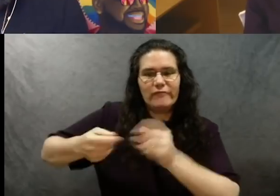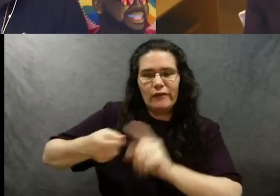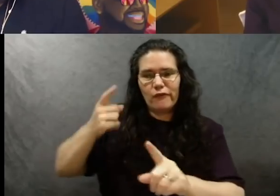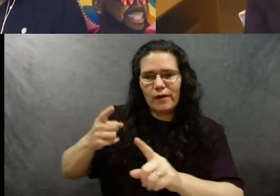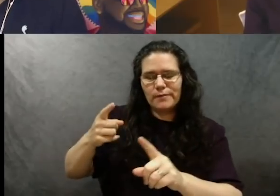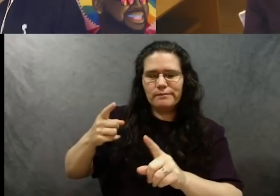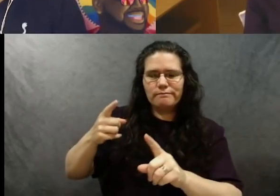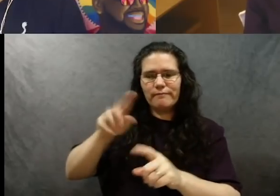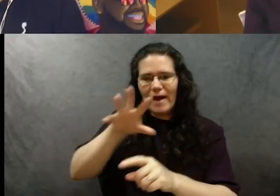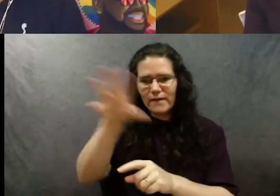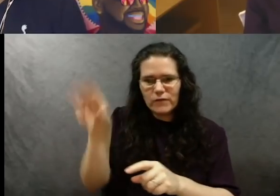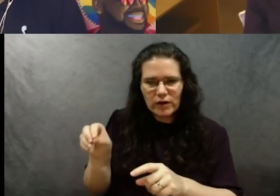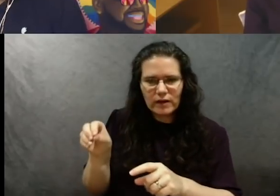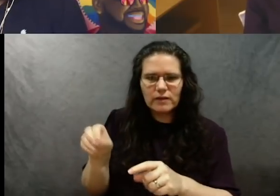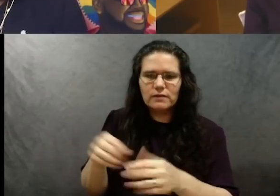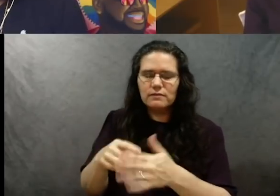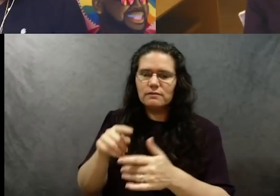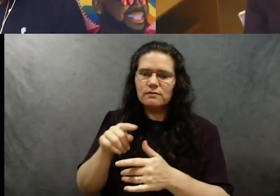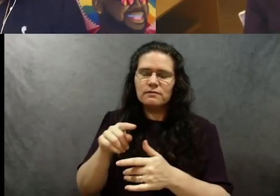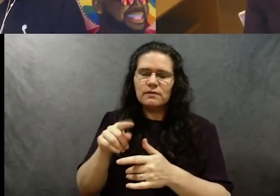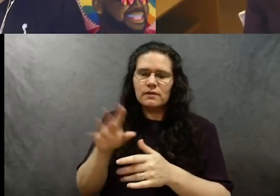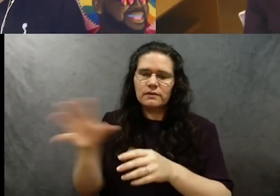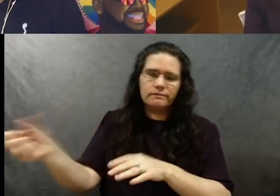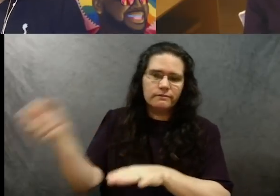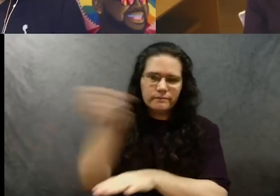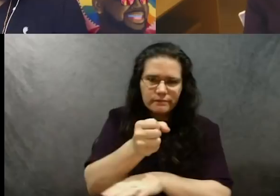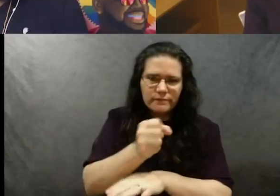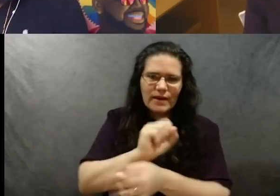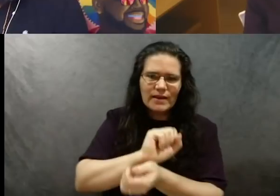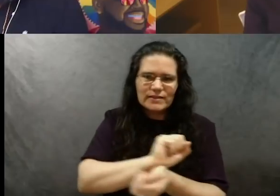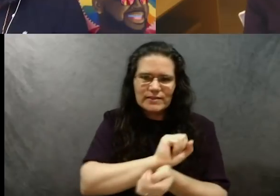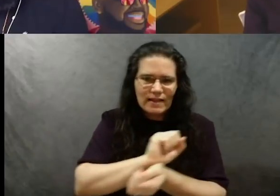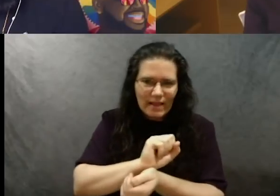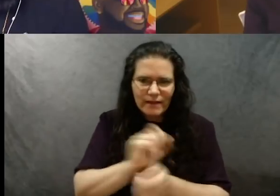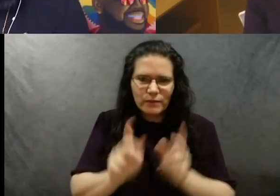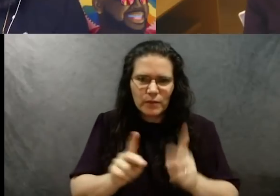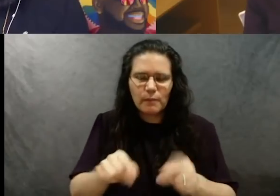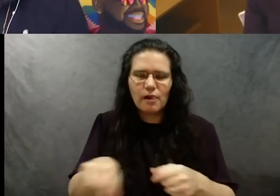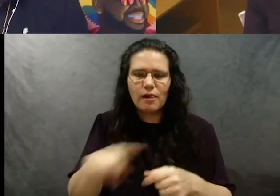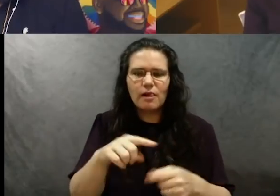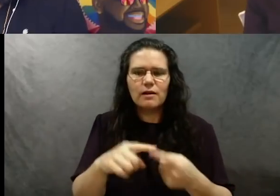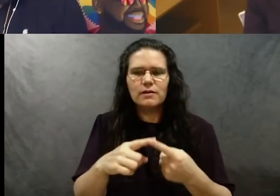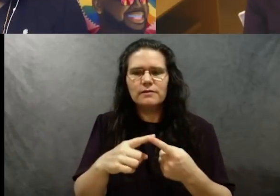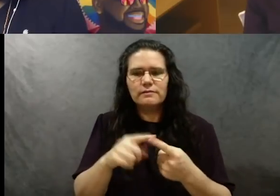African enslaved folks and indigenous folks, you know, in the South,